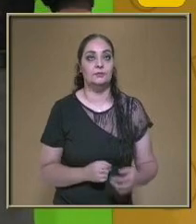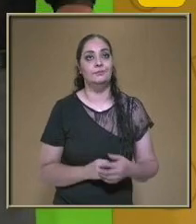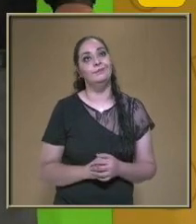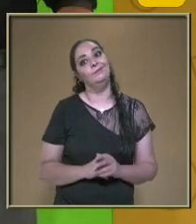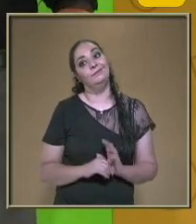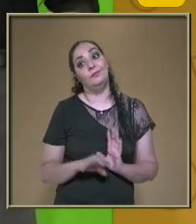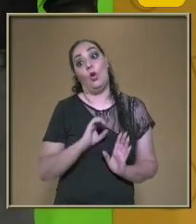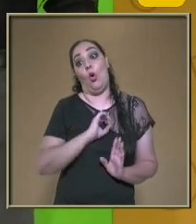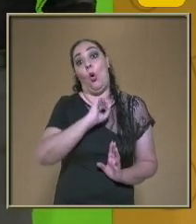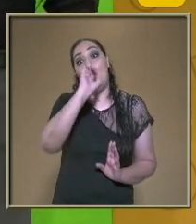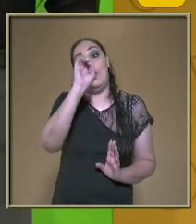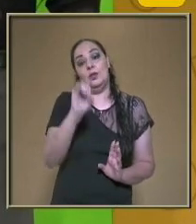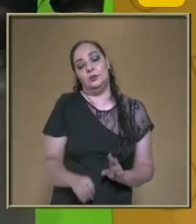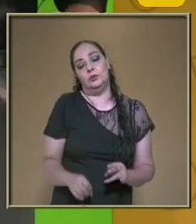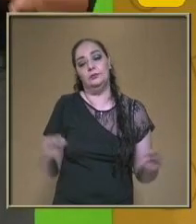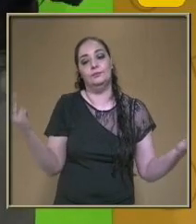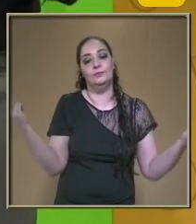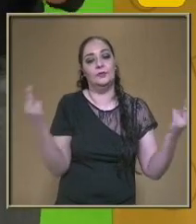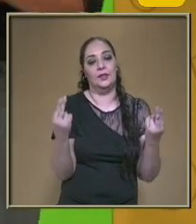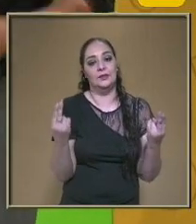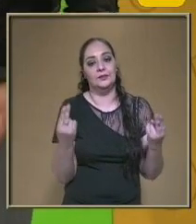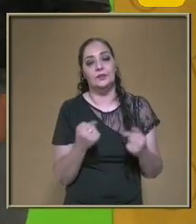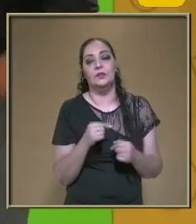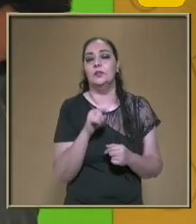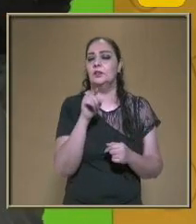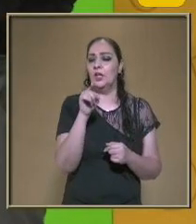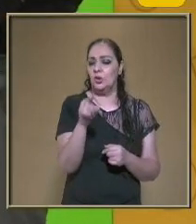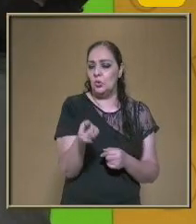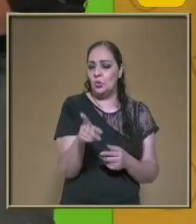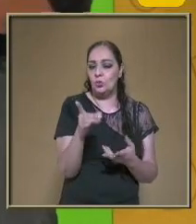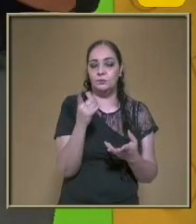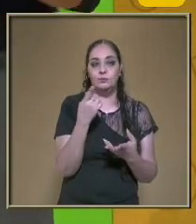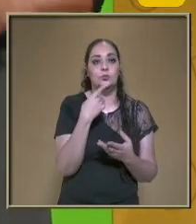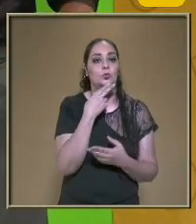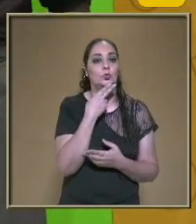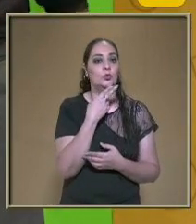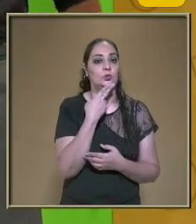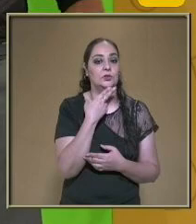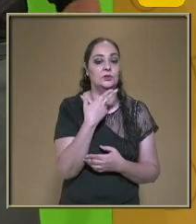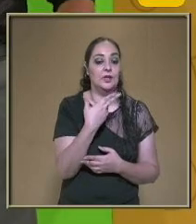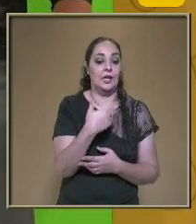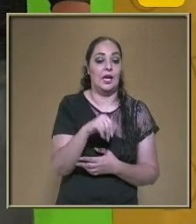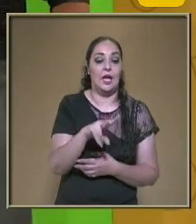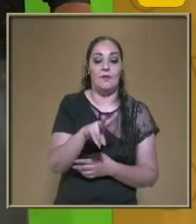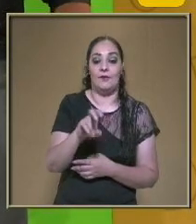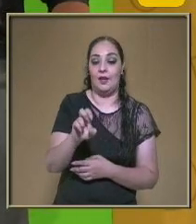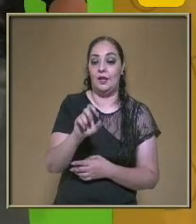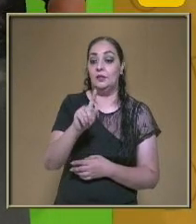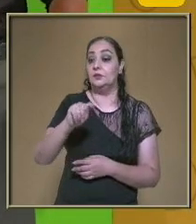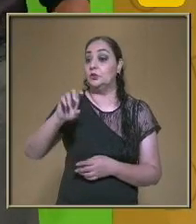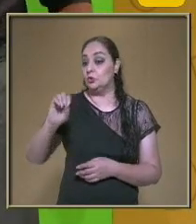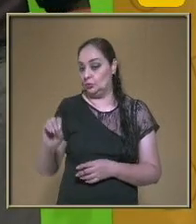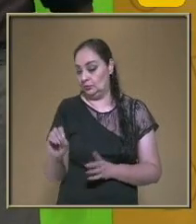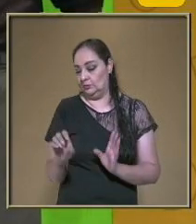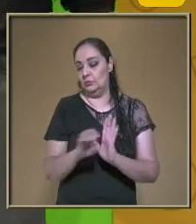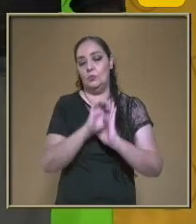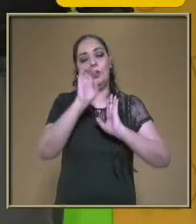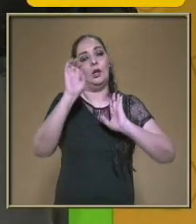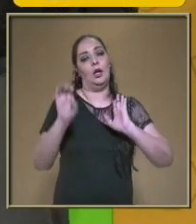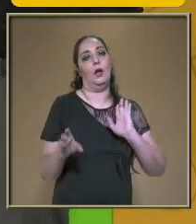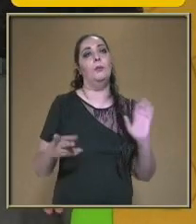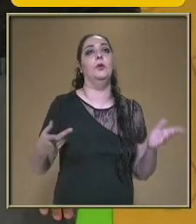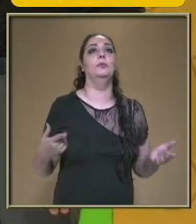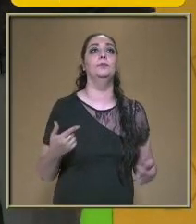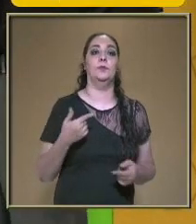an obligation, it is necessary that in your expression you use have to. For example,